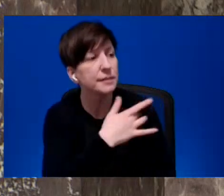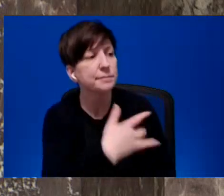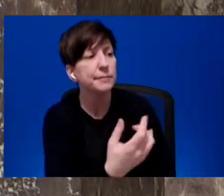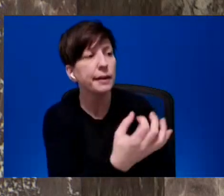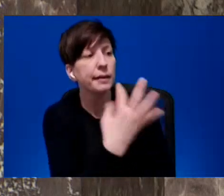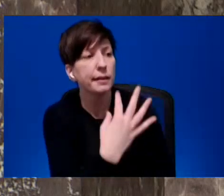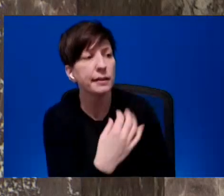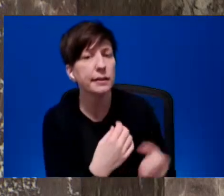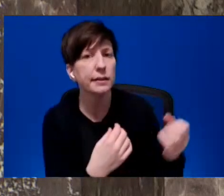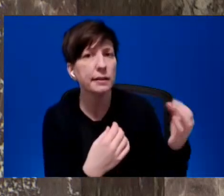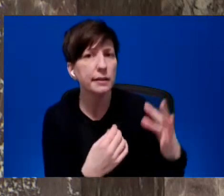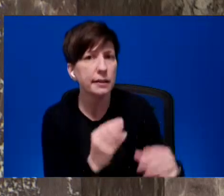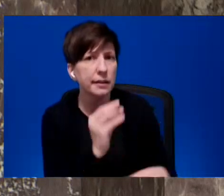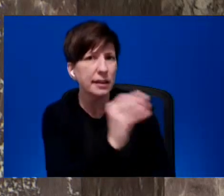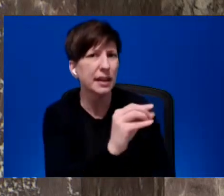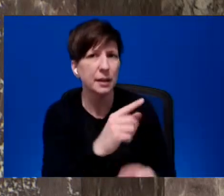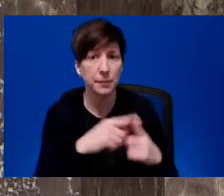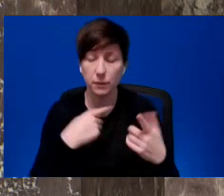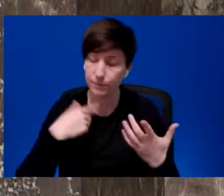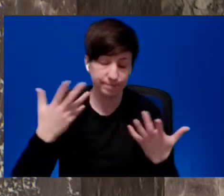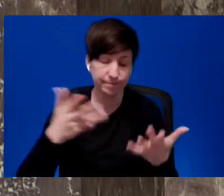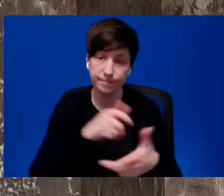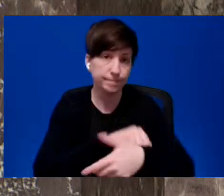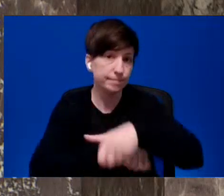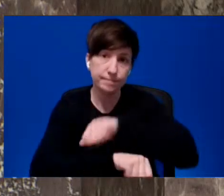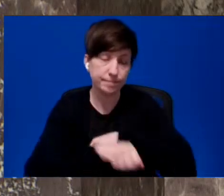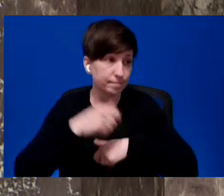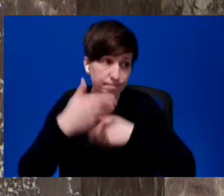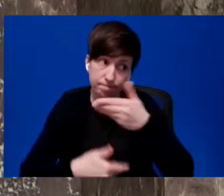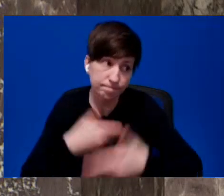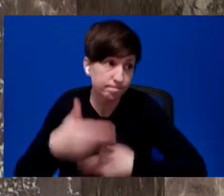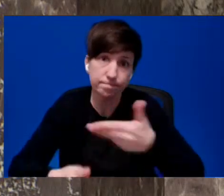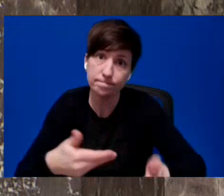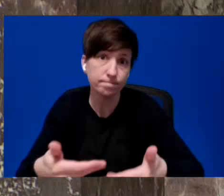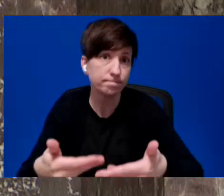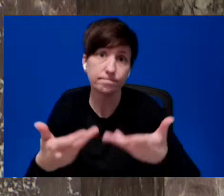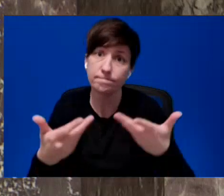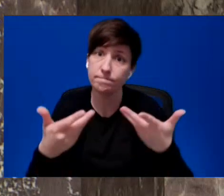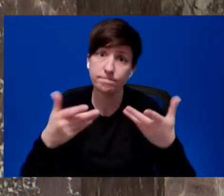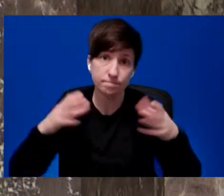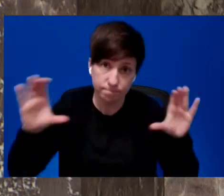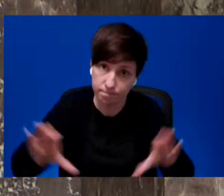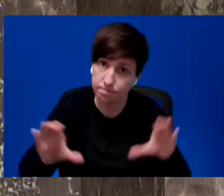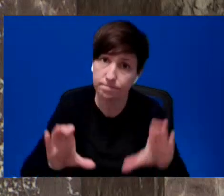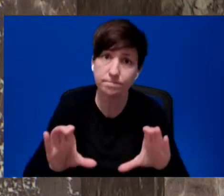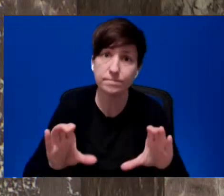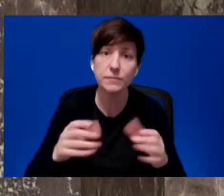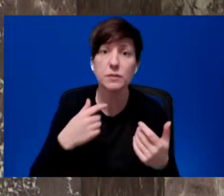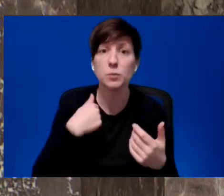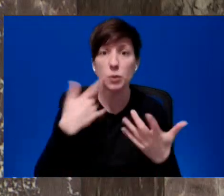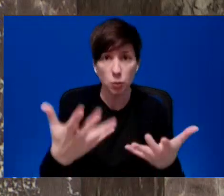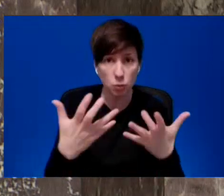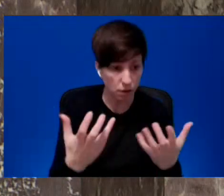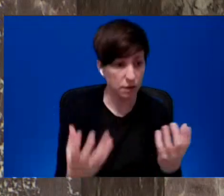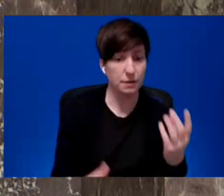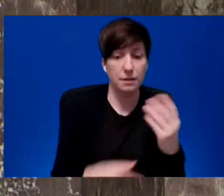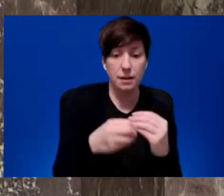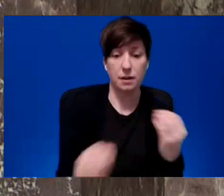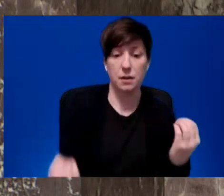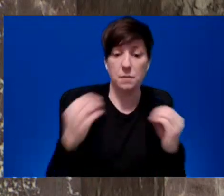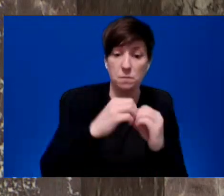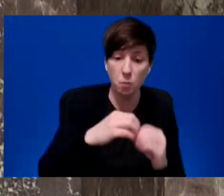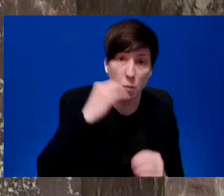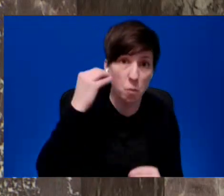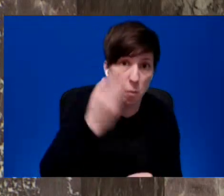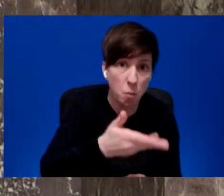to do the work we need to do. We need to ensure that we're building supply, that we're investing in affordable housing. We know we're 2 decades behind when it comes